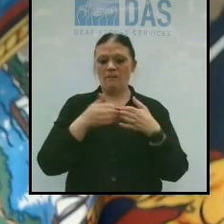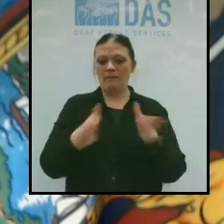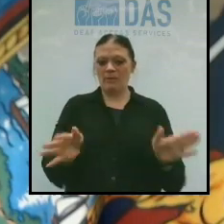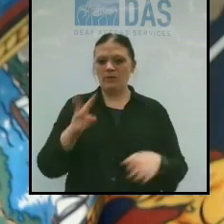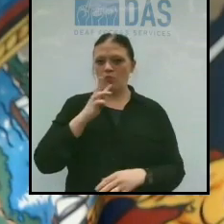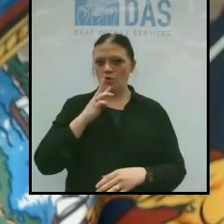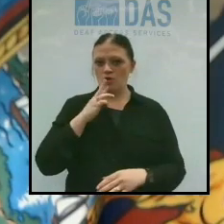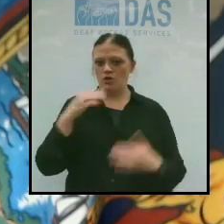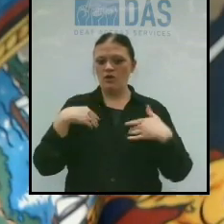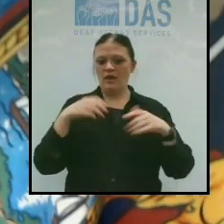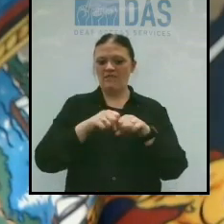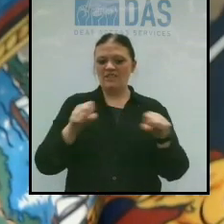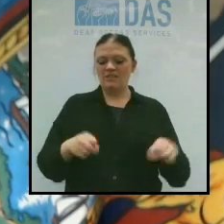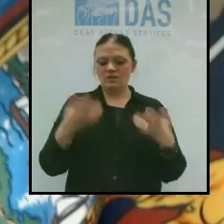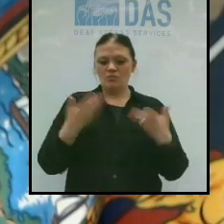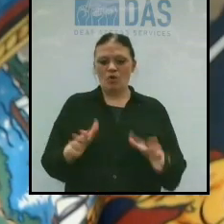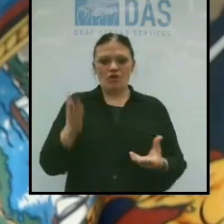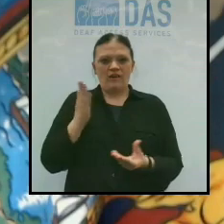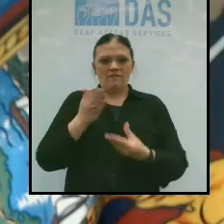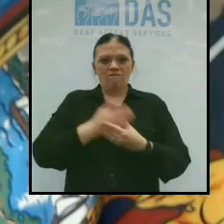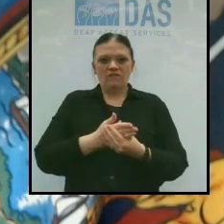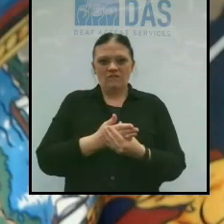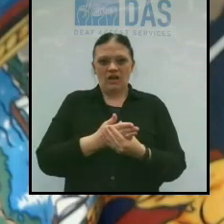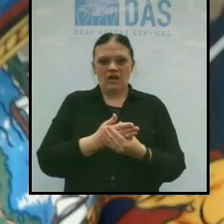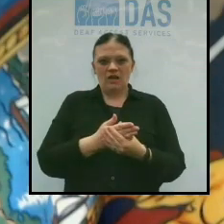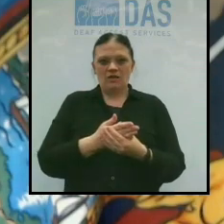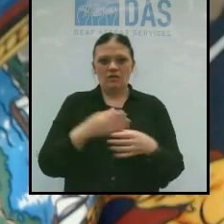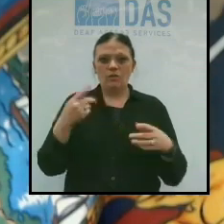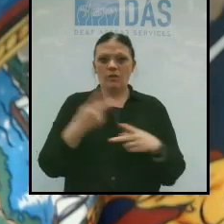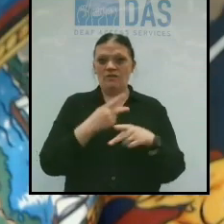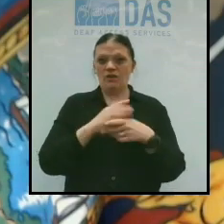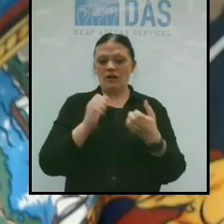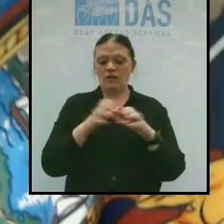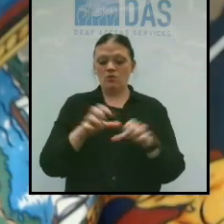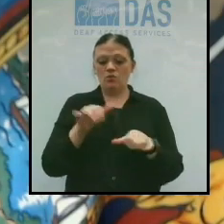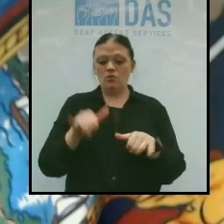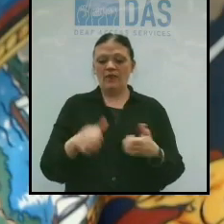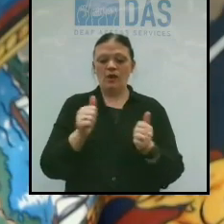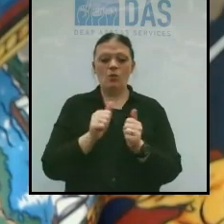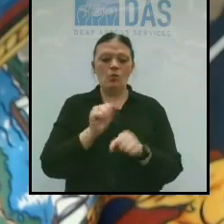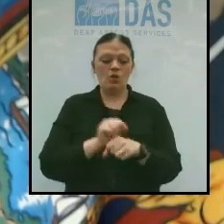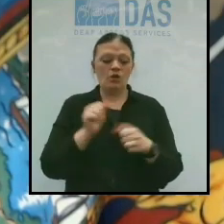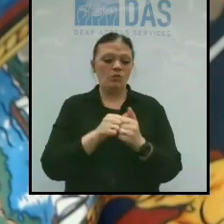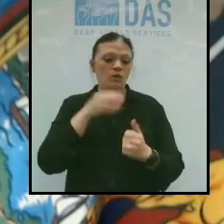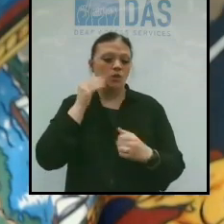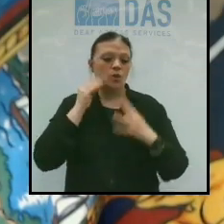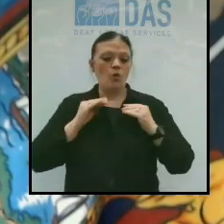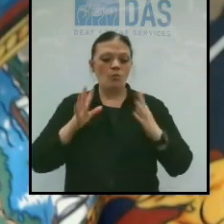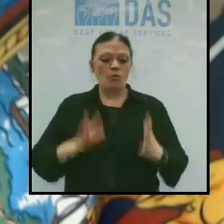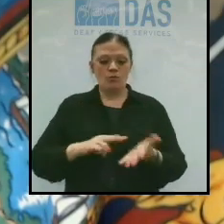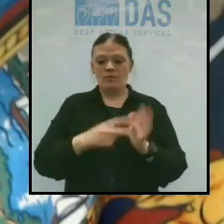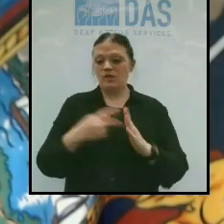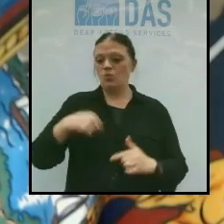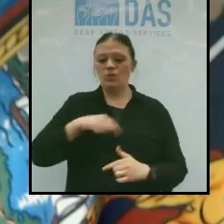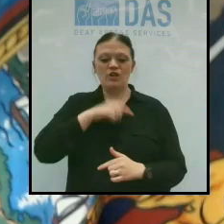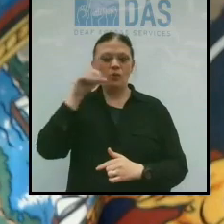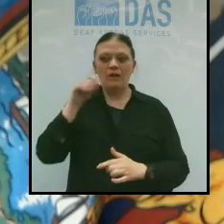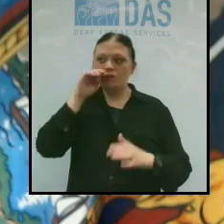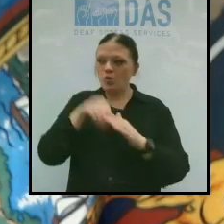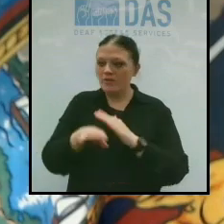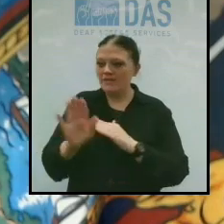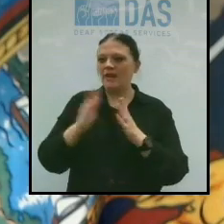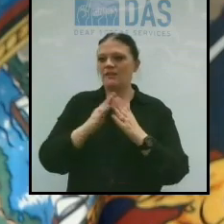and have a system on file. And we figured out how to do that working with our homeowners so that we don't have to go inside their house, we don't have